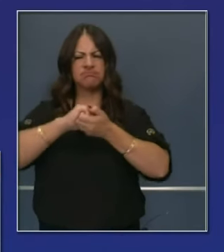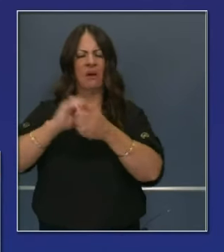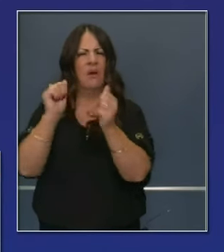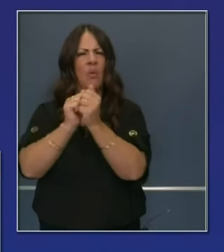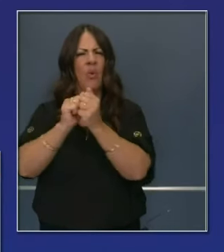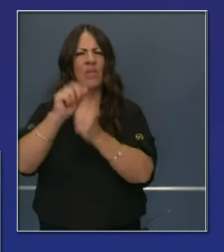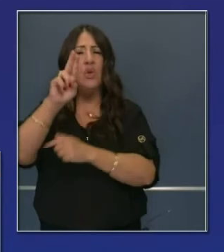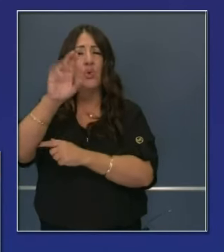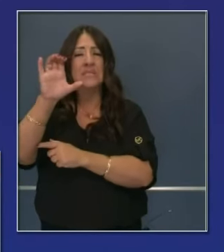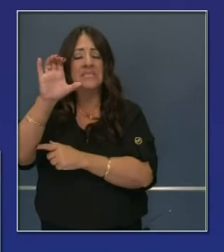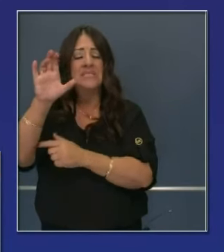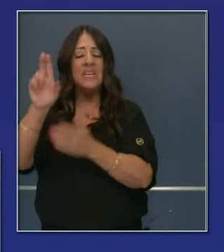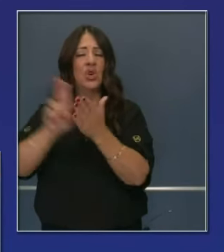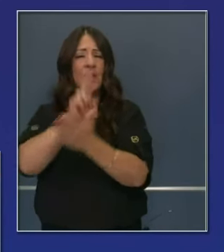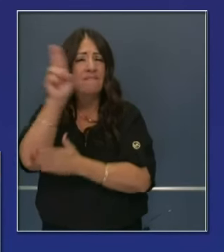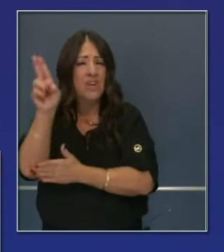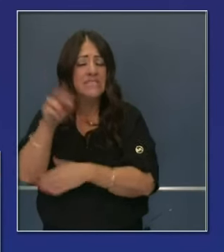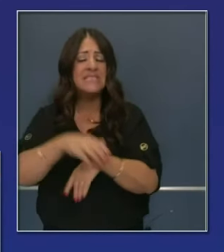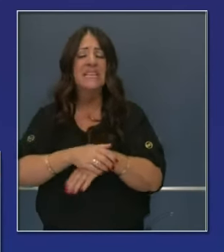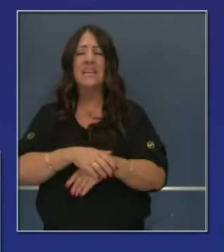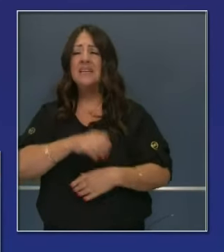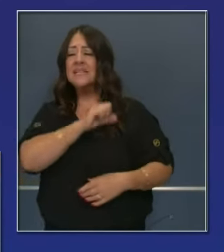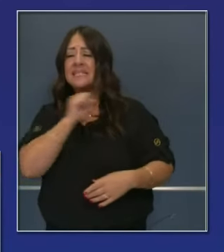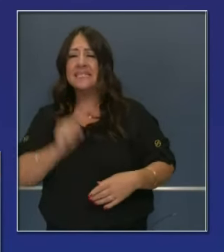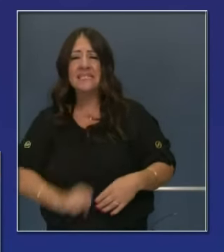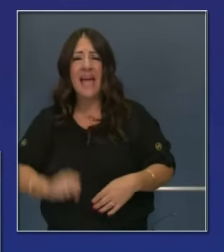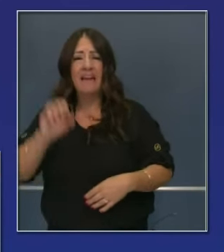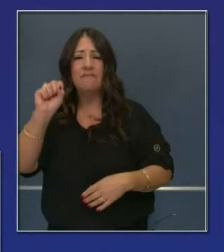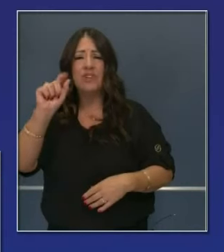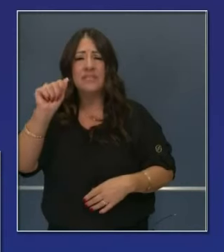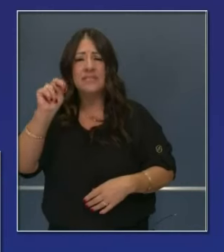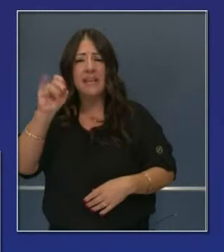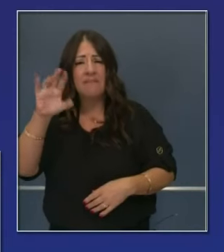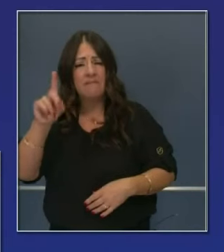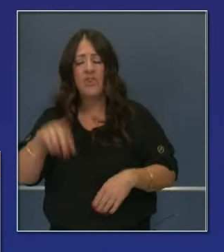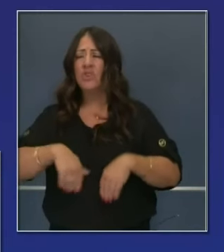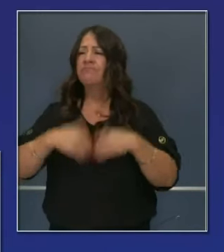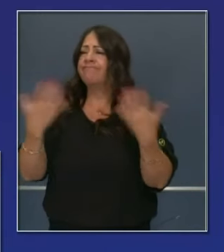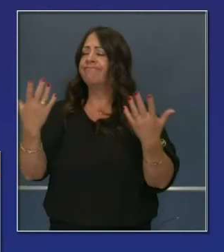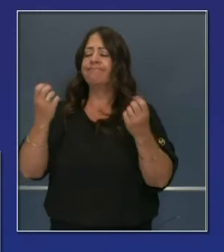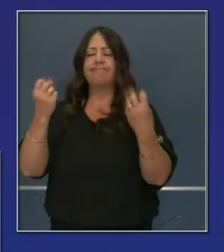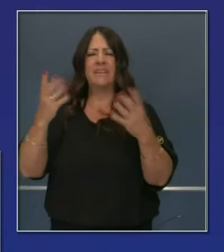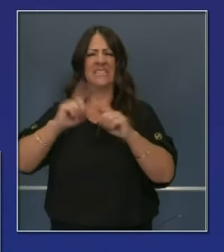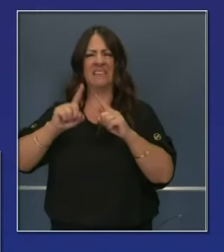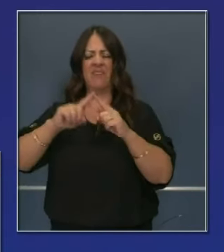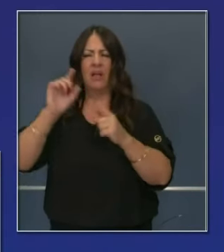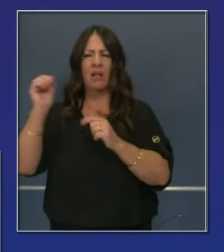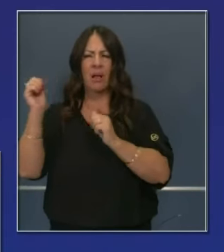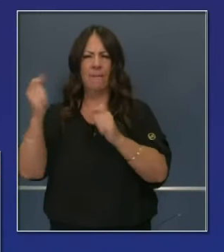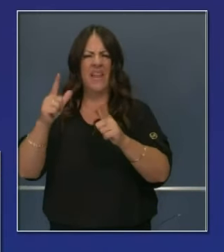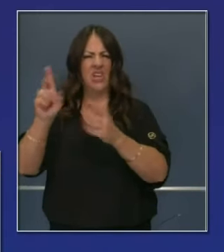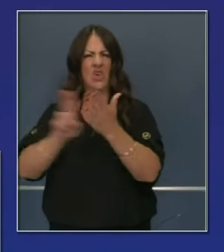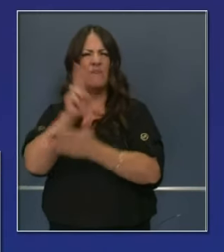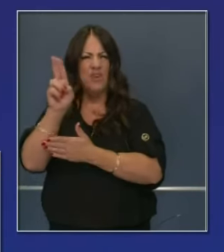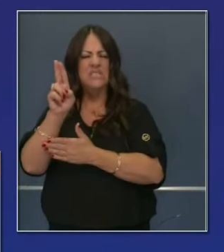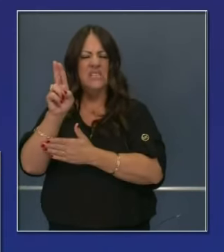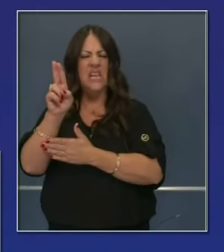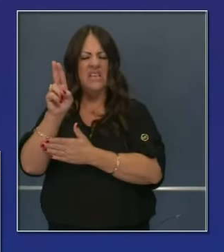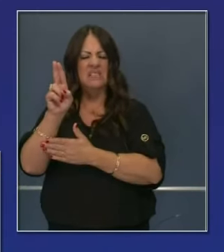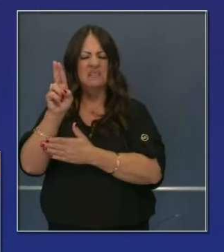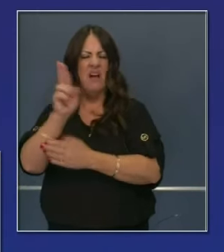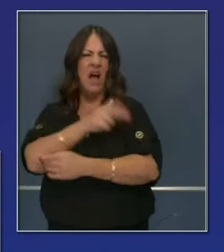work that's being done at Stanford and other universities, and the translational quality of the research and development from federally